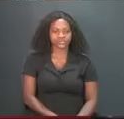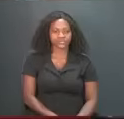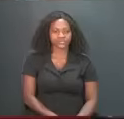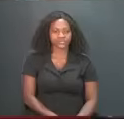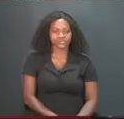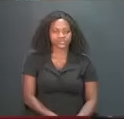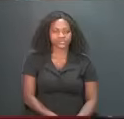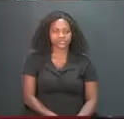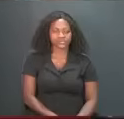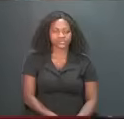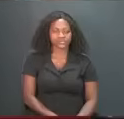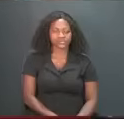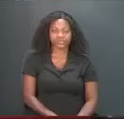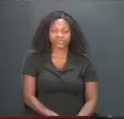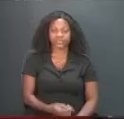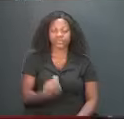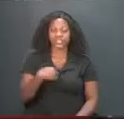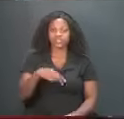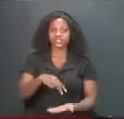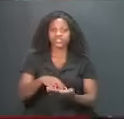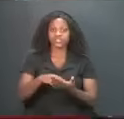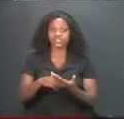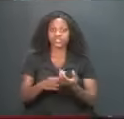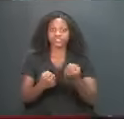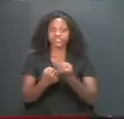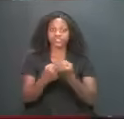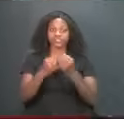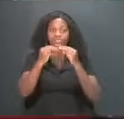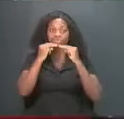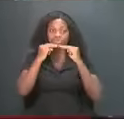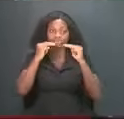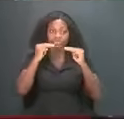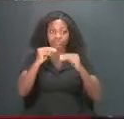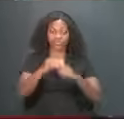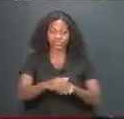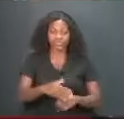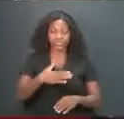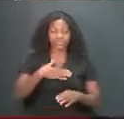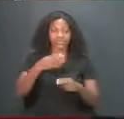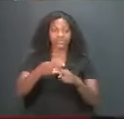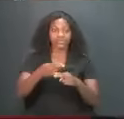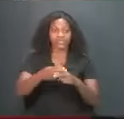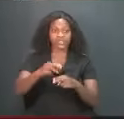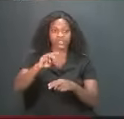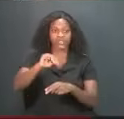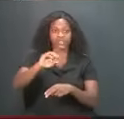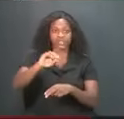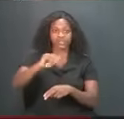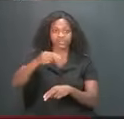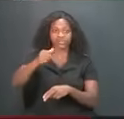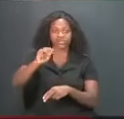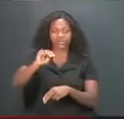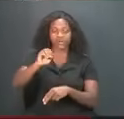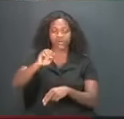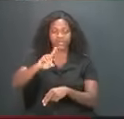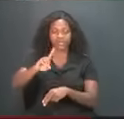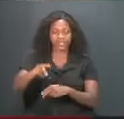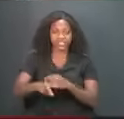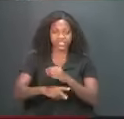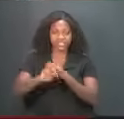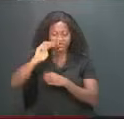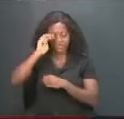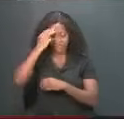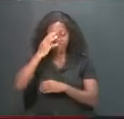Mr. Speaker, I rise to second the motion. Thank you. I'm Mohamed Adams, the Deputy Minister for Communication,